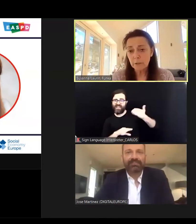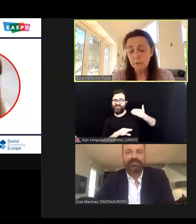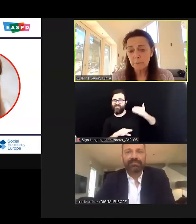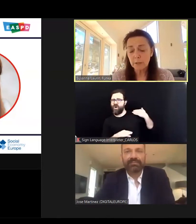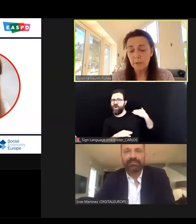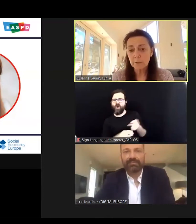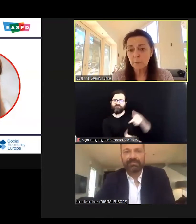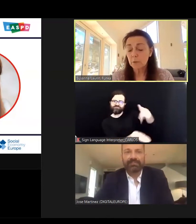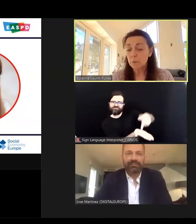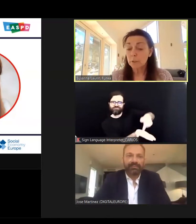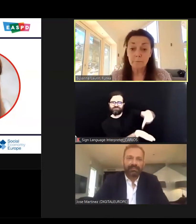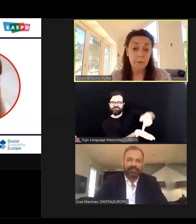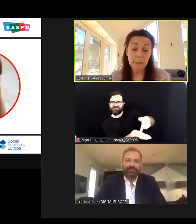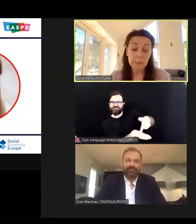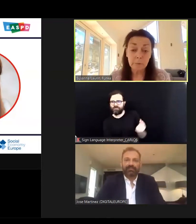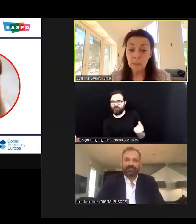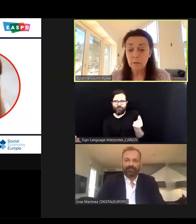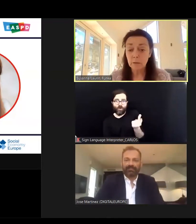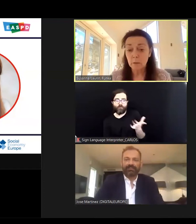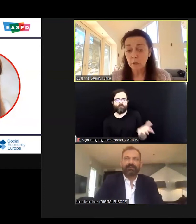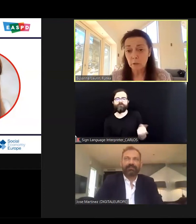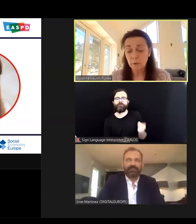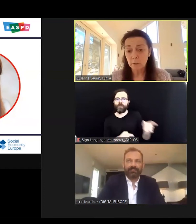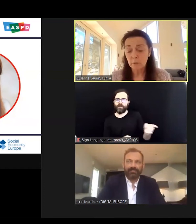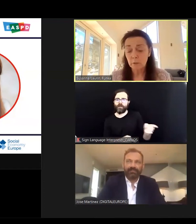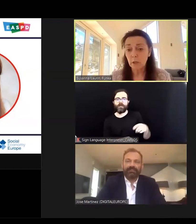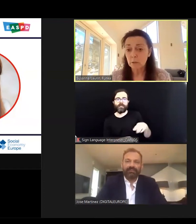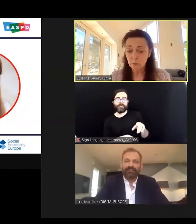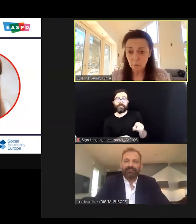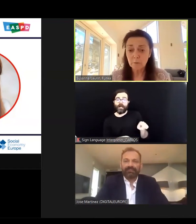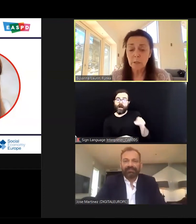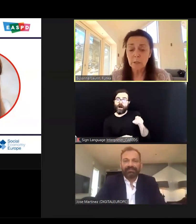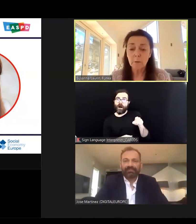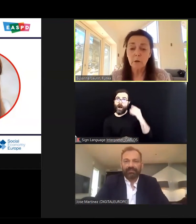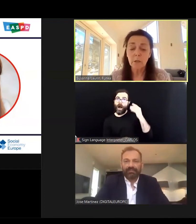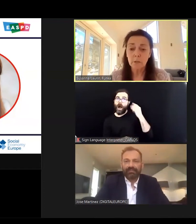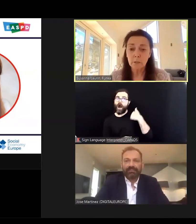So that's what I had today, and I'm happy to answer any questions.